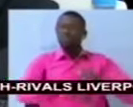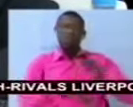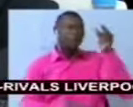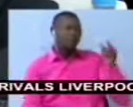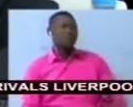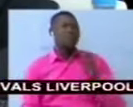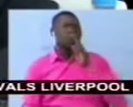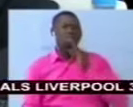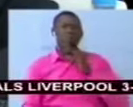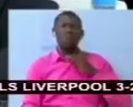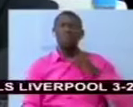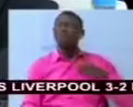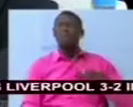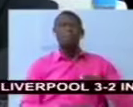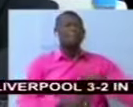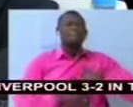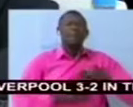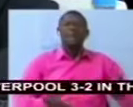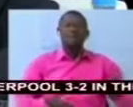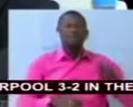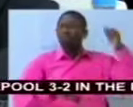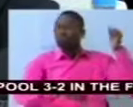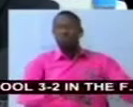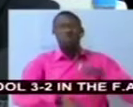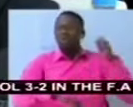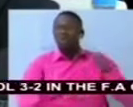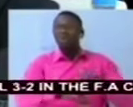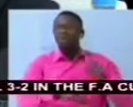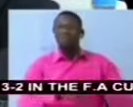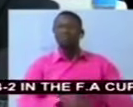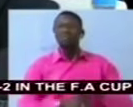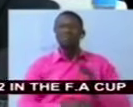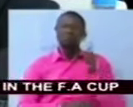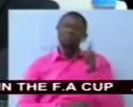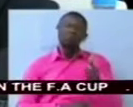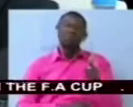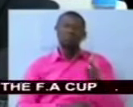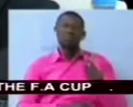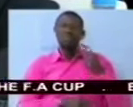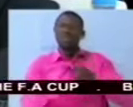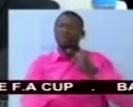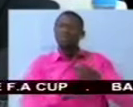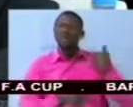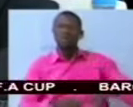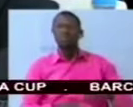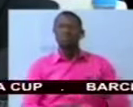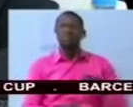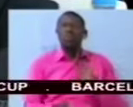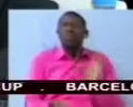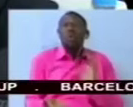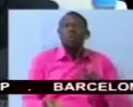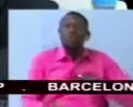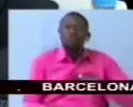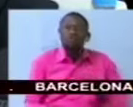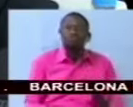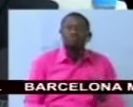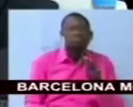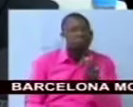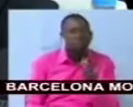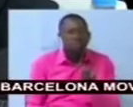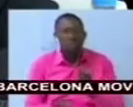willingly brutalized innocent Gambians for money or favor. Some perpetrators